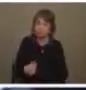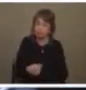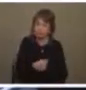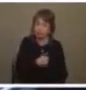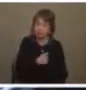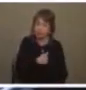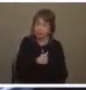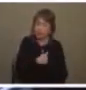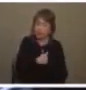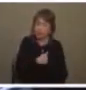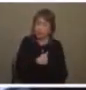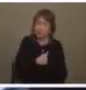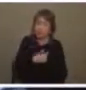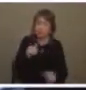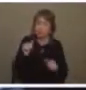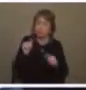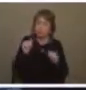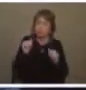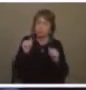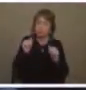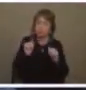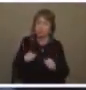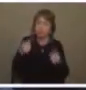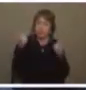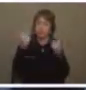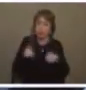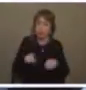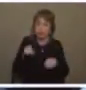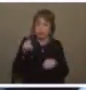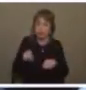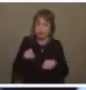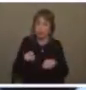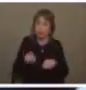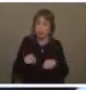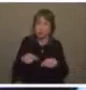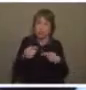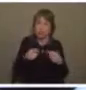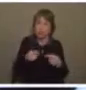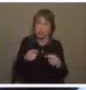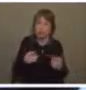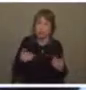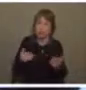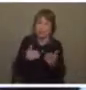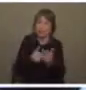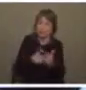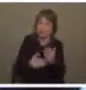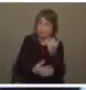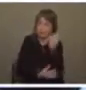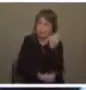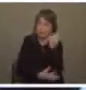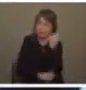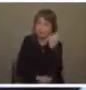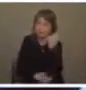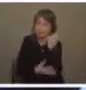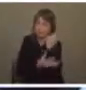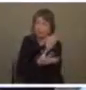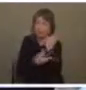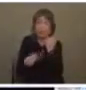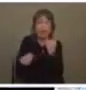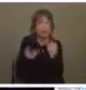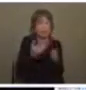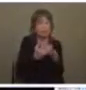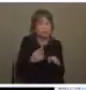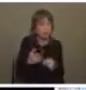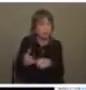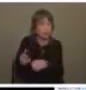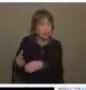saying it's something we agree should continue to happen. The incidence and experience of poverty in Puerto Rico varies significantly by age, and children are